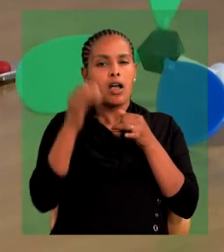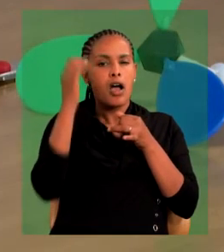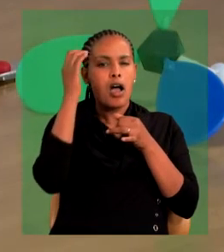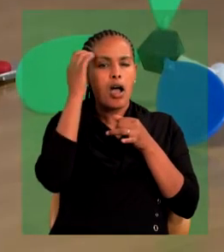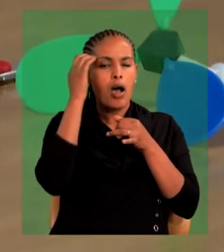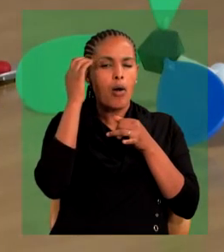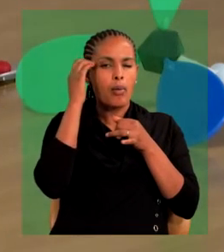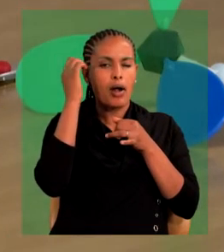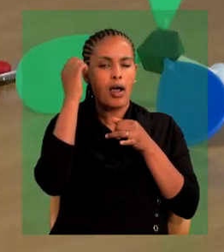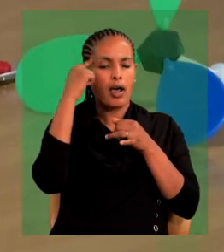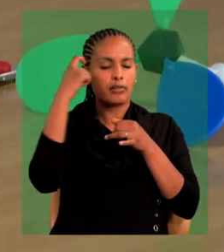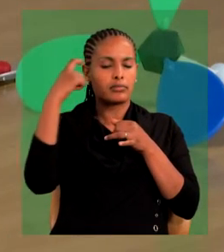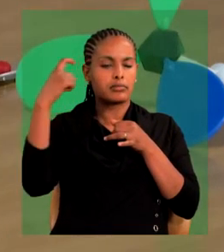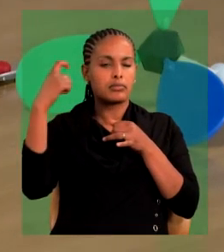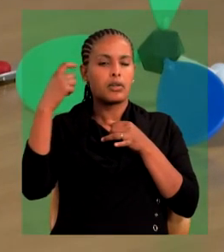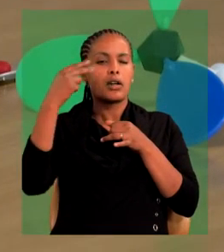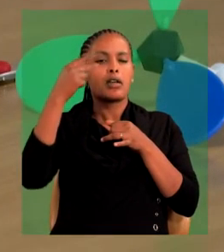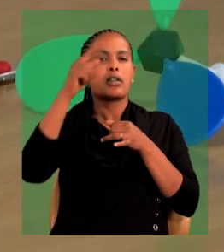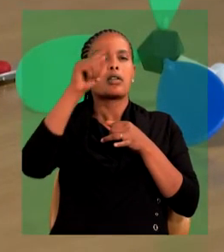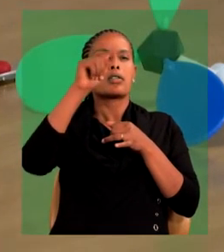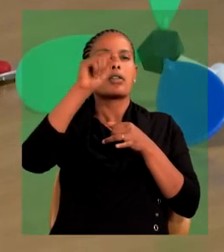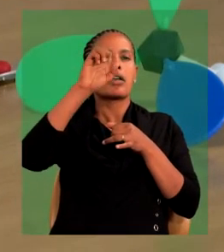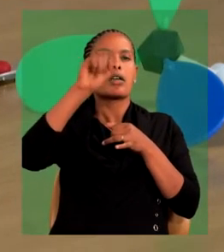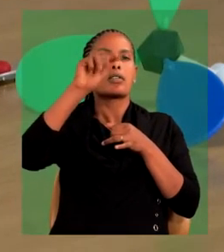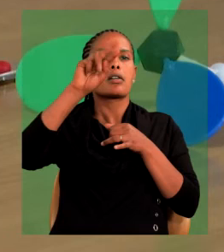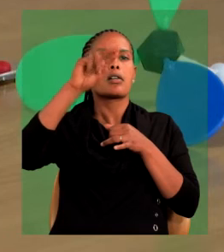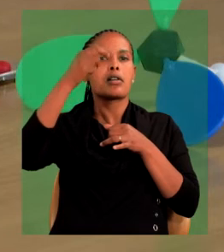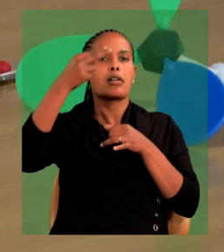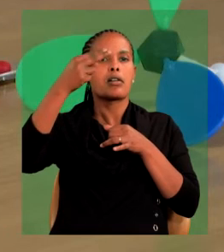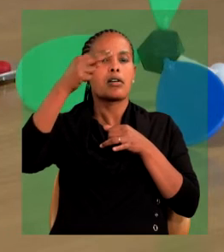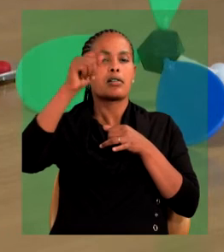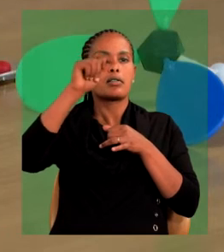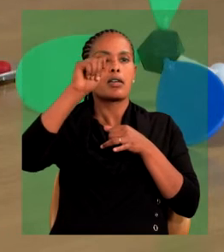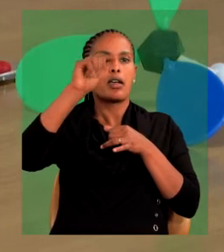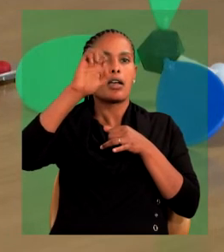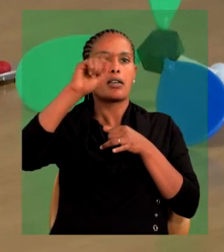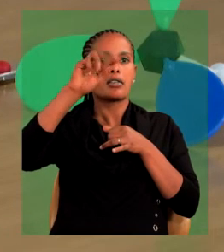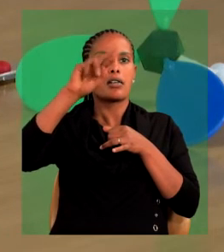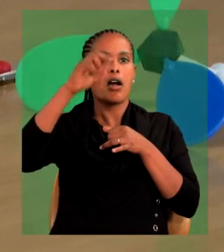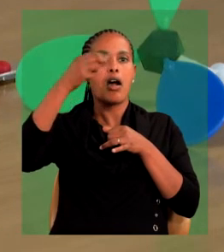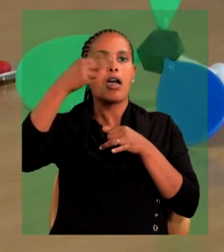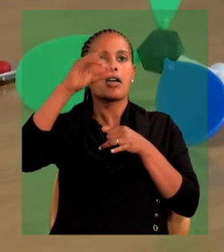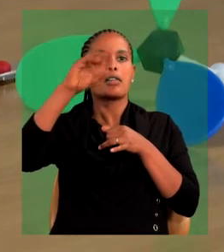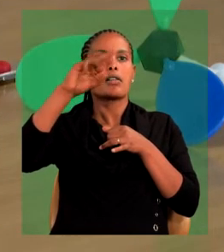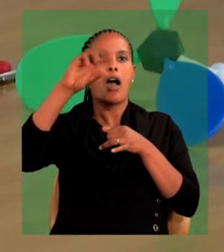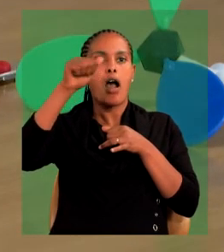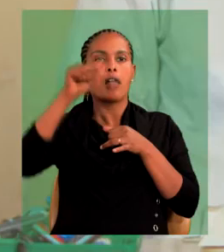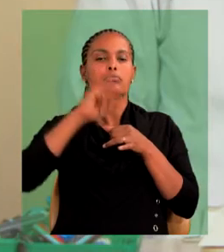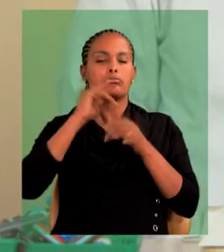brain, a tetrahedron is constructed. That's what we see.